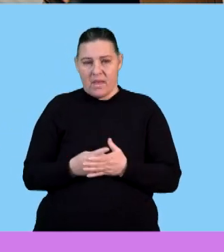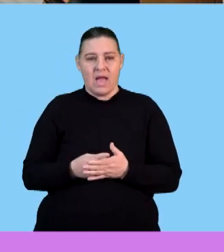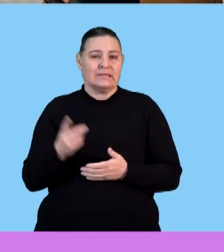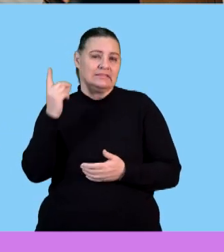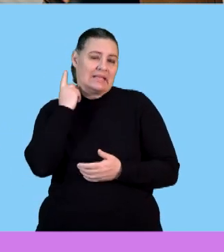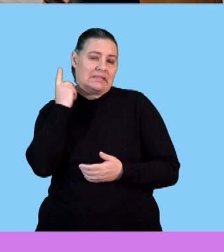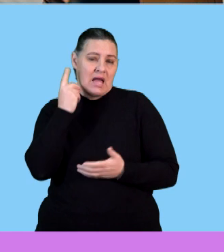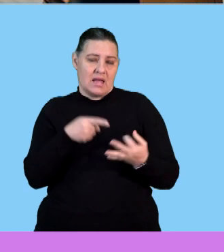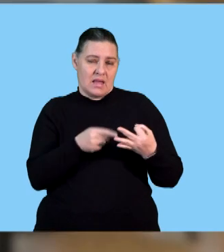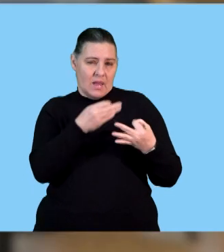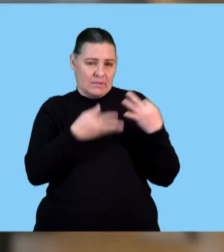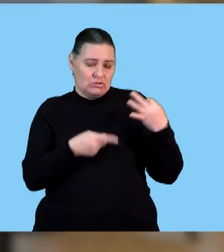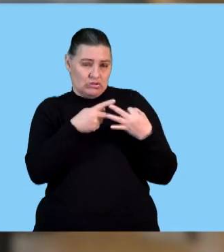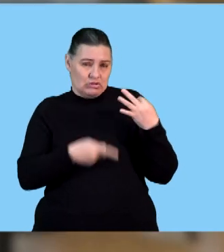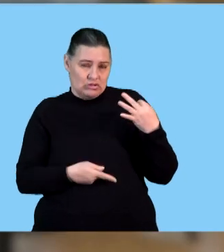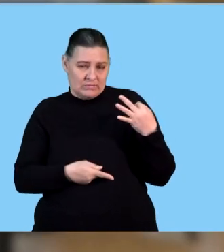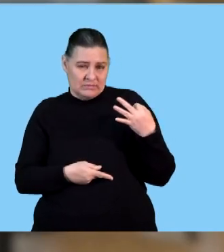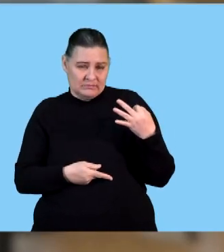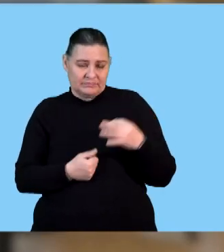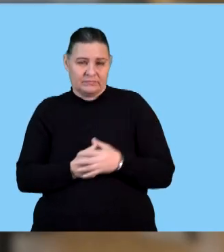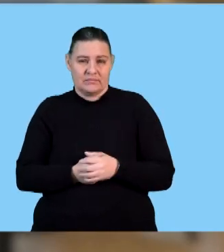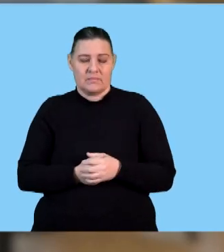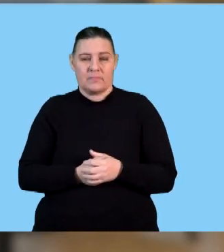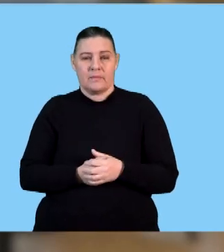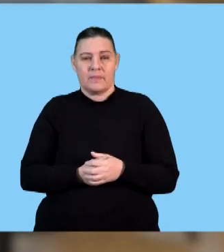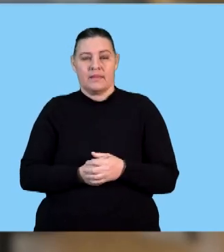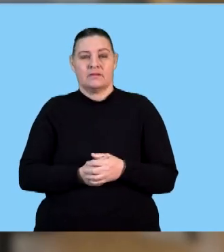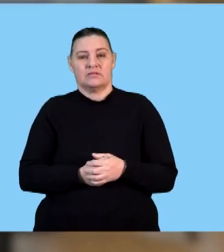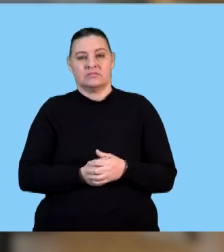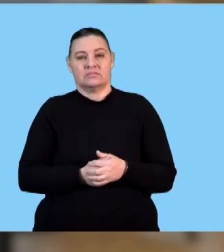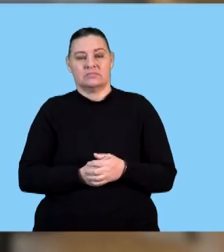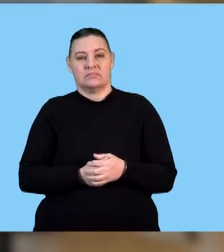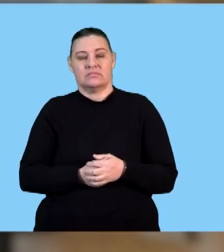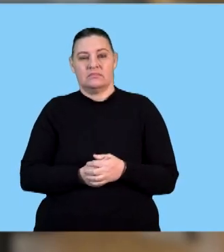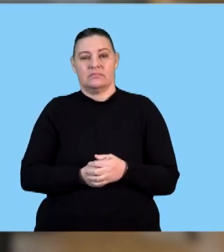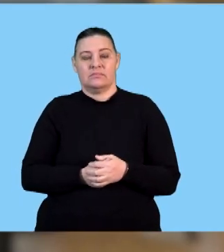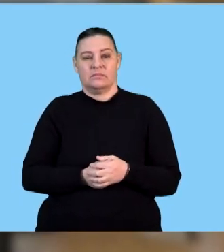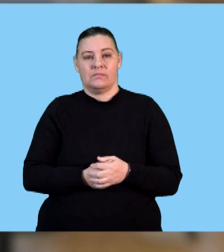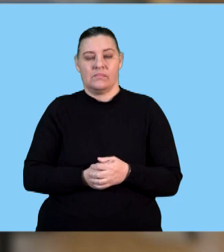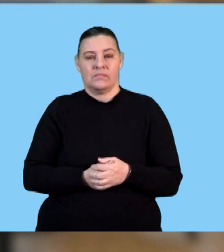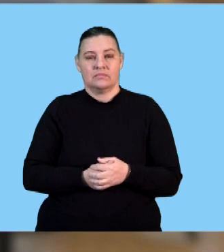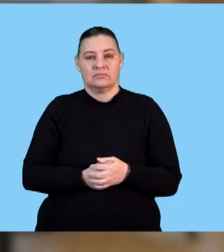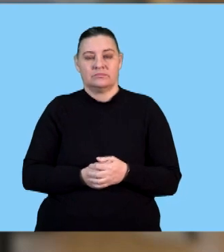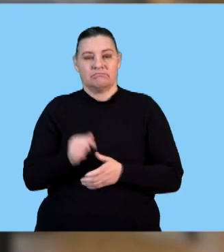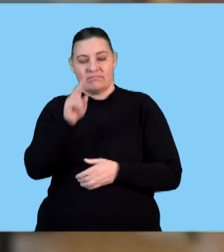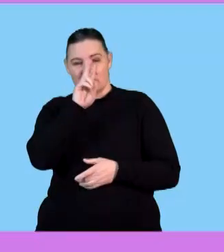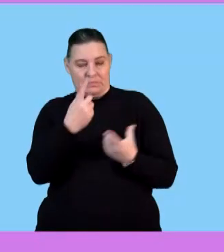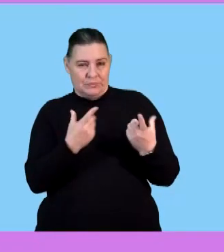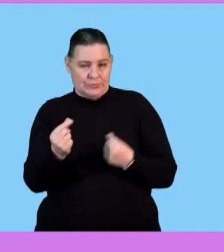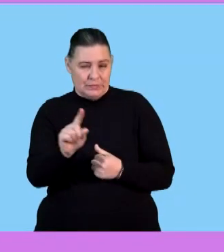Maybe that could be the important one, yeah? Data charges. All right, let's see what we got to do